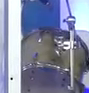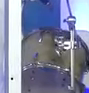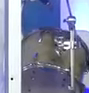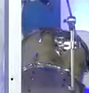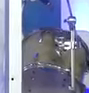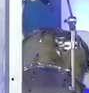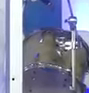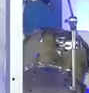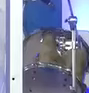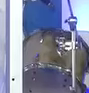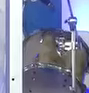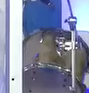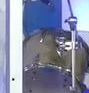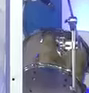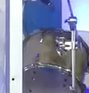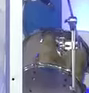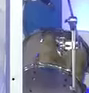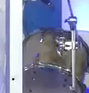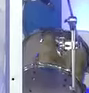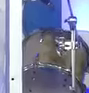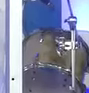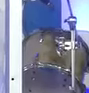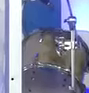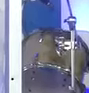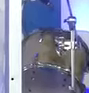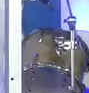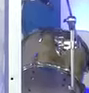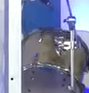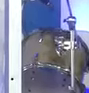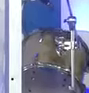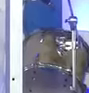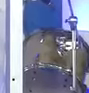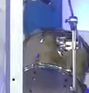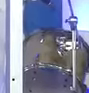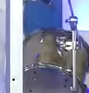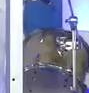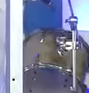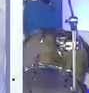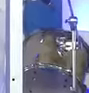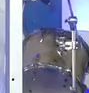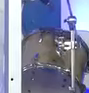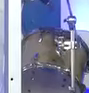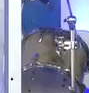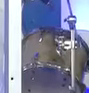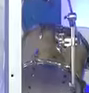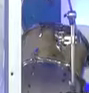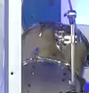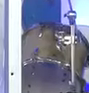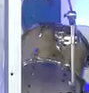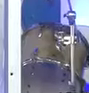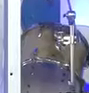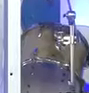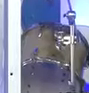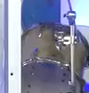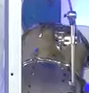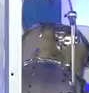servant knoweth not what his Lord doeth, but I have called you friends, for all things that I have heard of my Father I have made